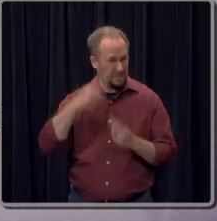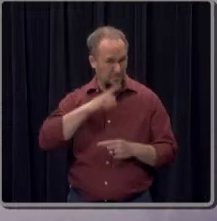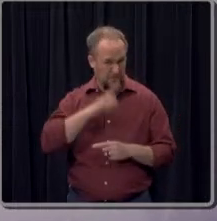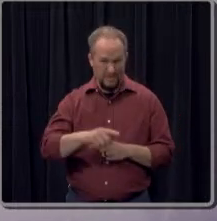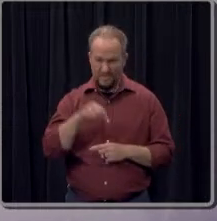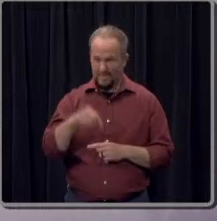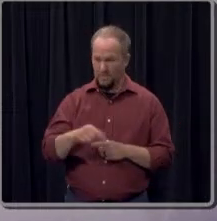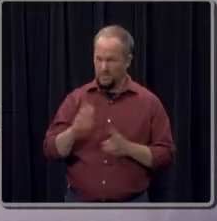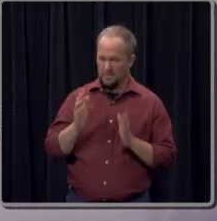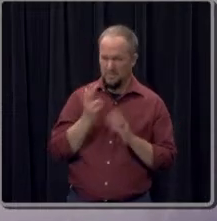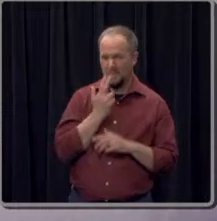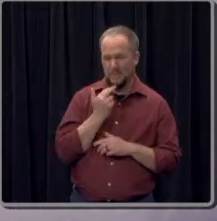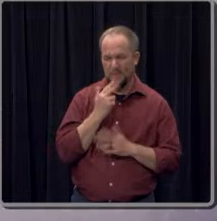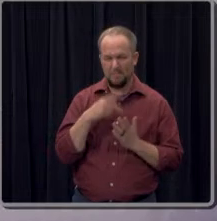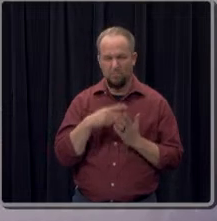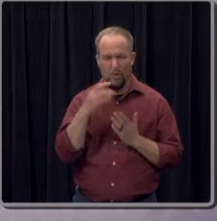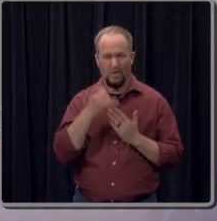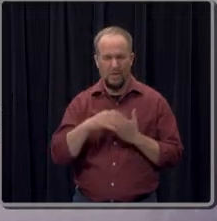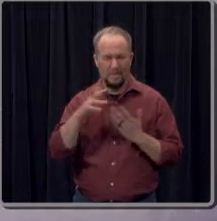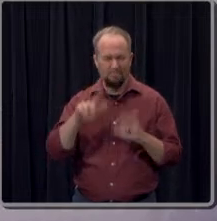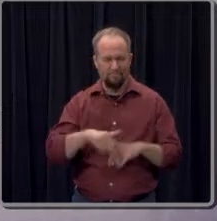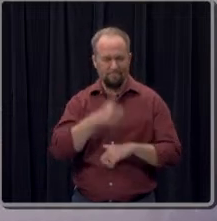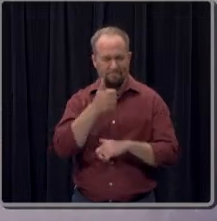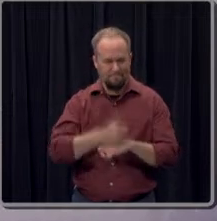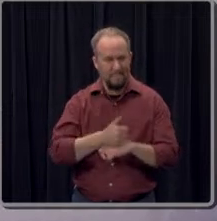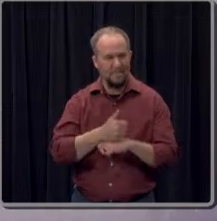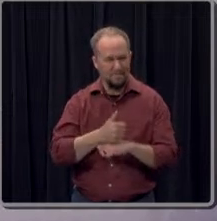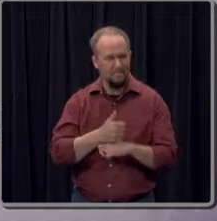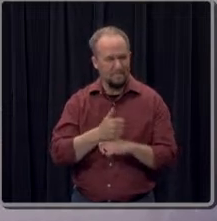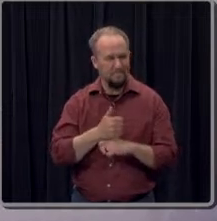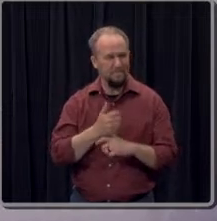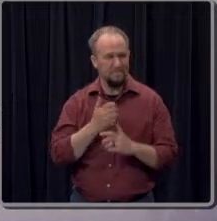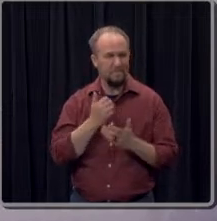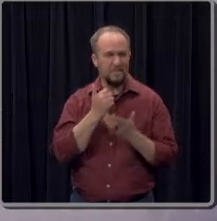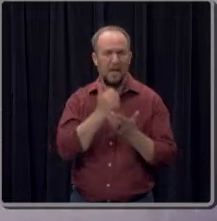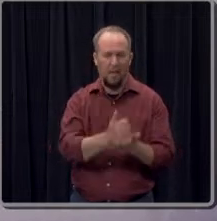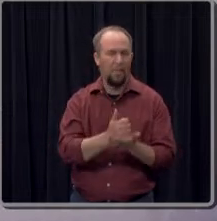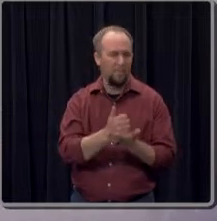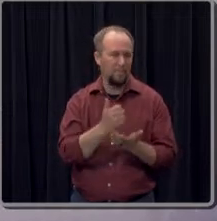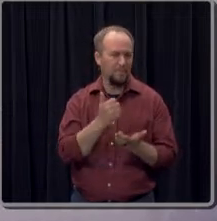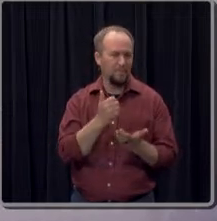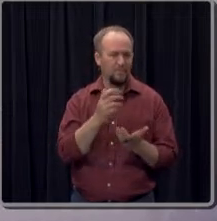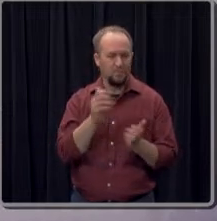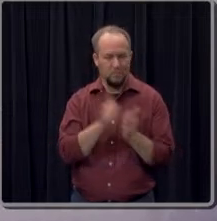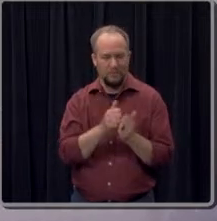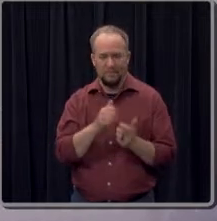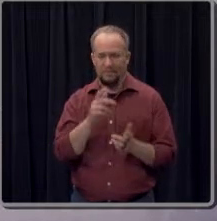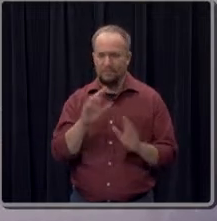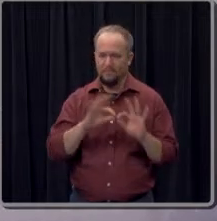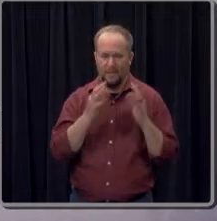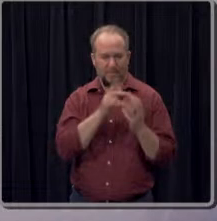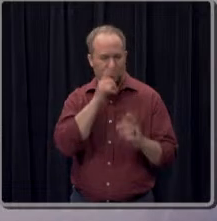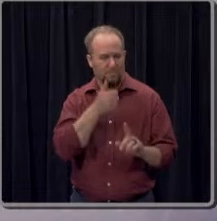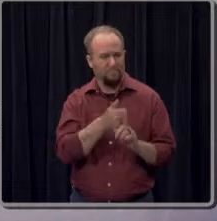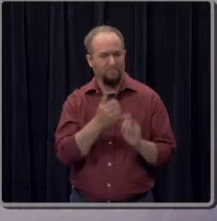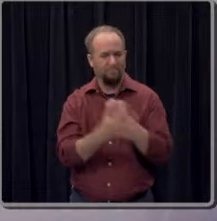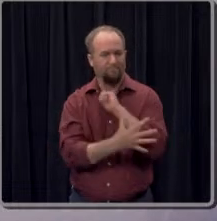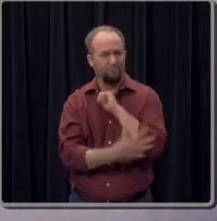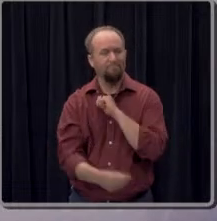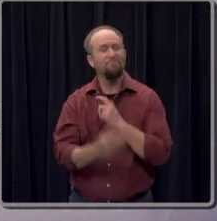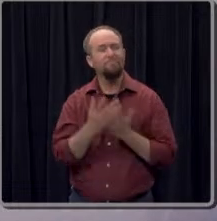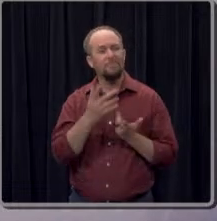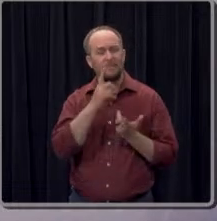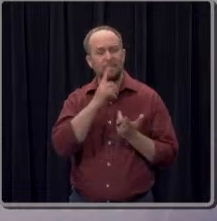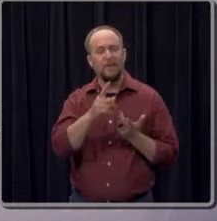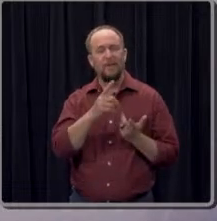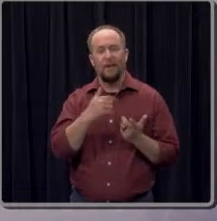little project that was put together to fight the war on poverty. And so I am super proud to stand here and